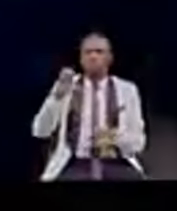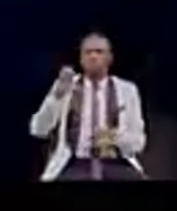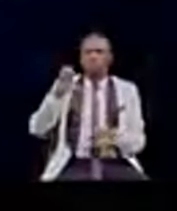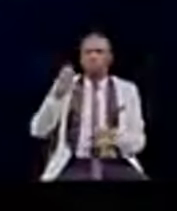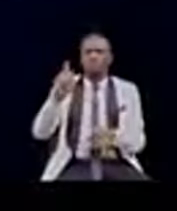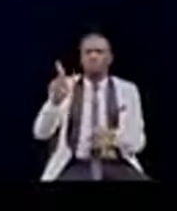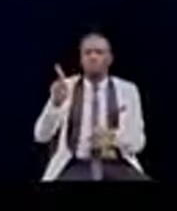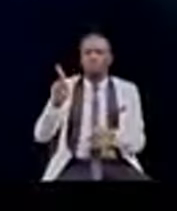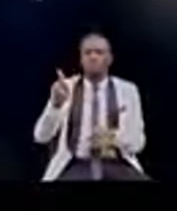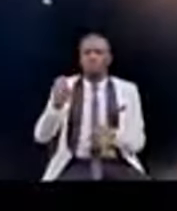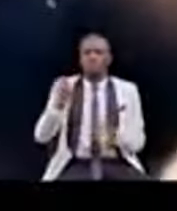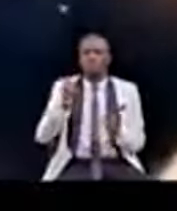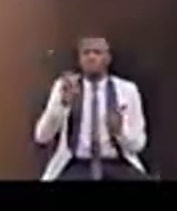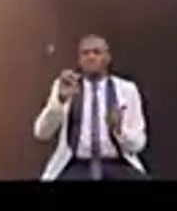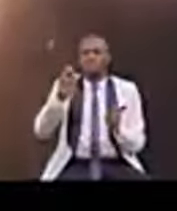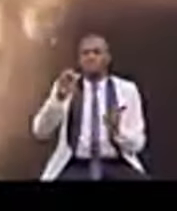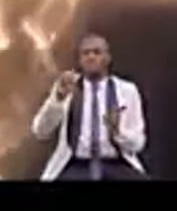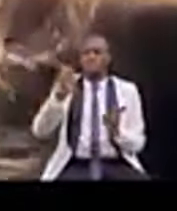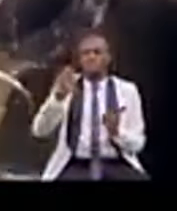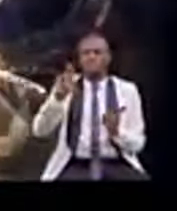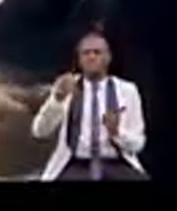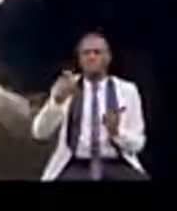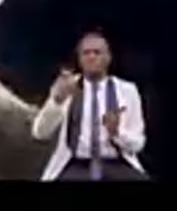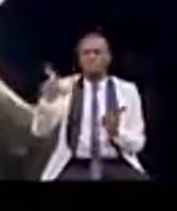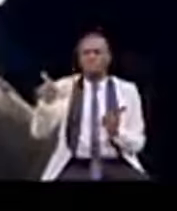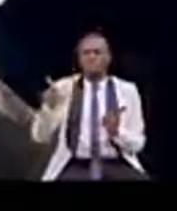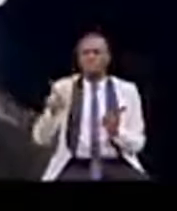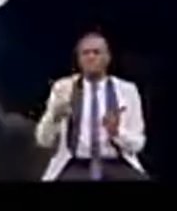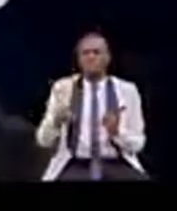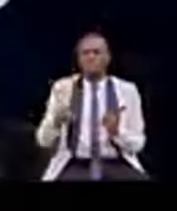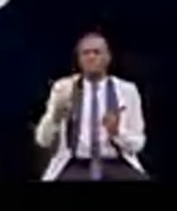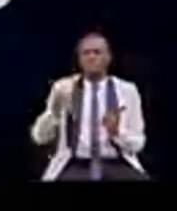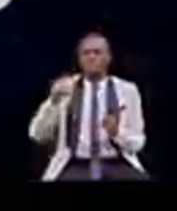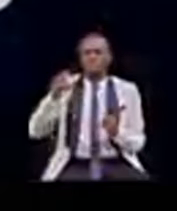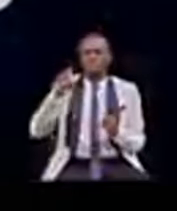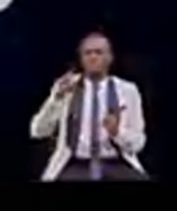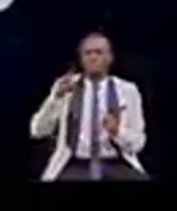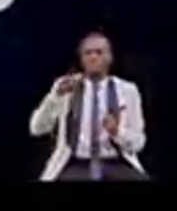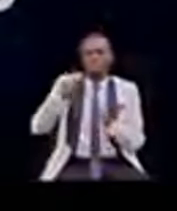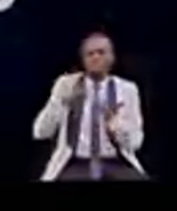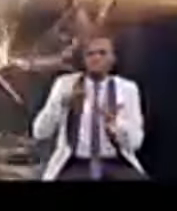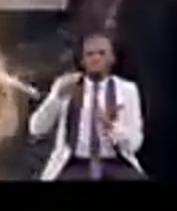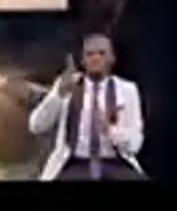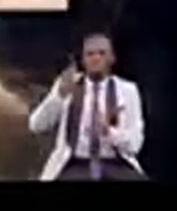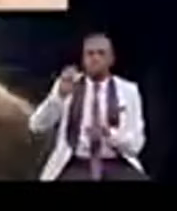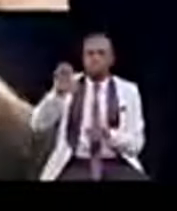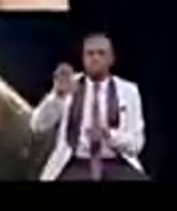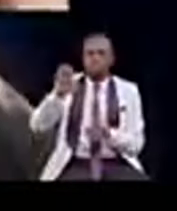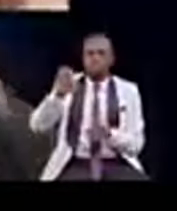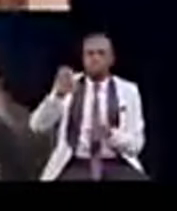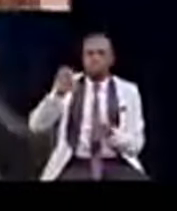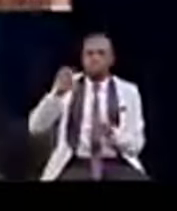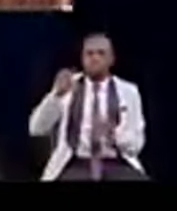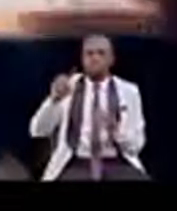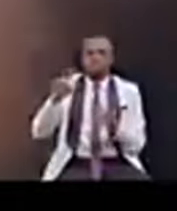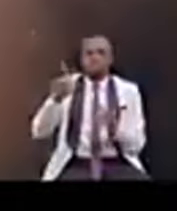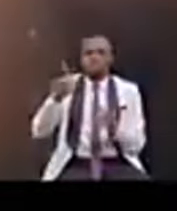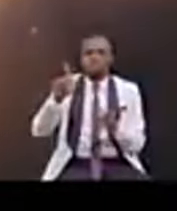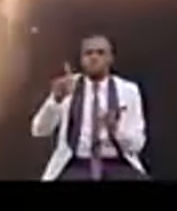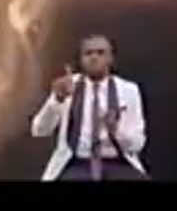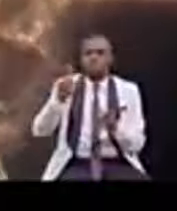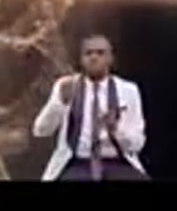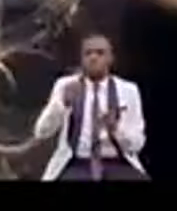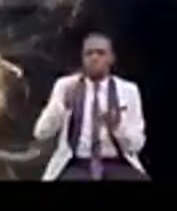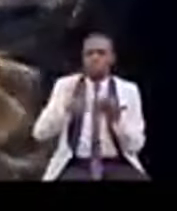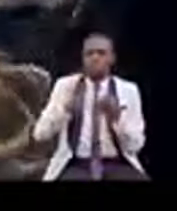the righteousness through the empowering Emmanuel. He empowers